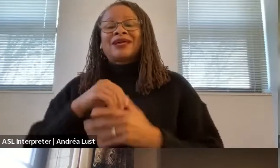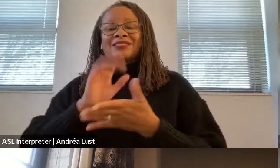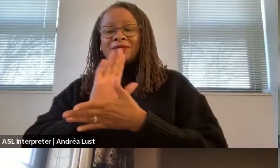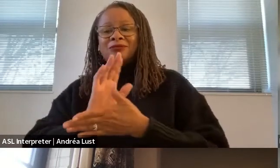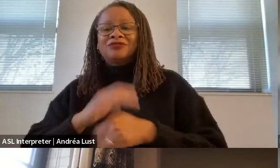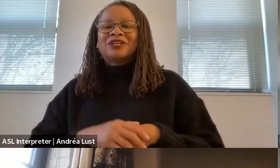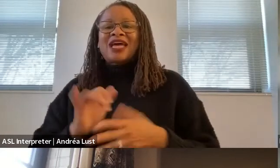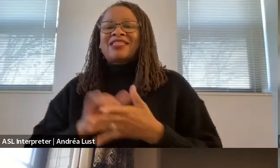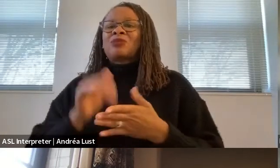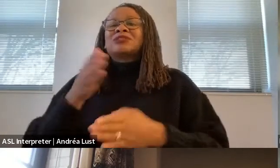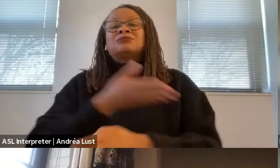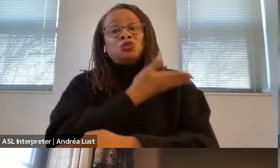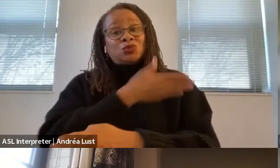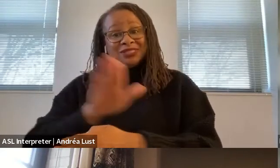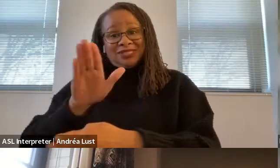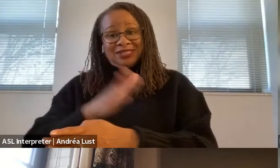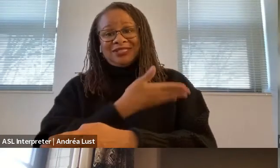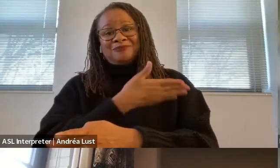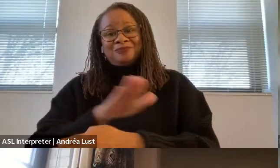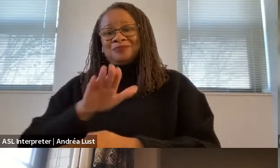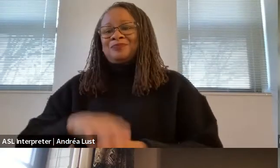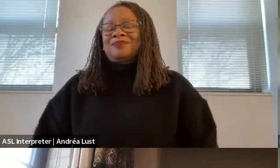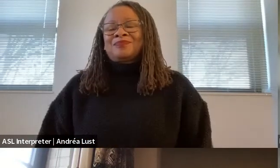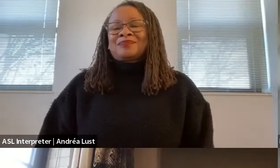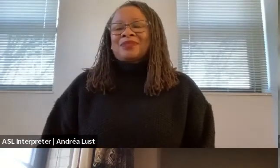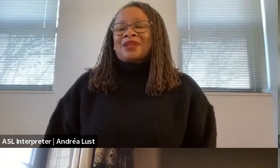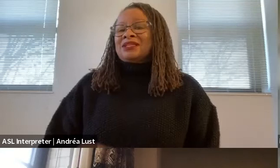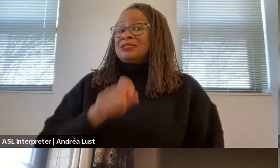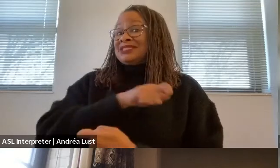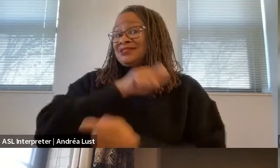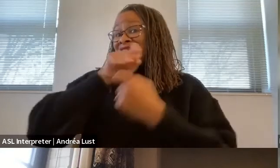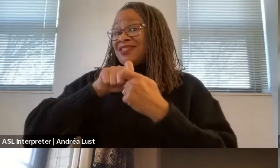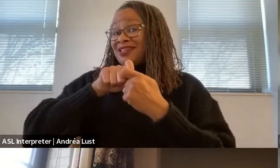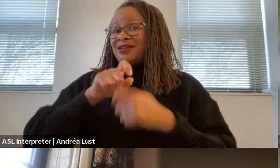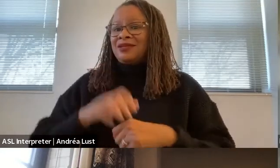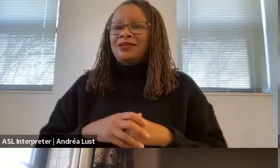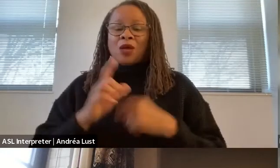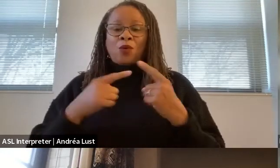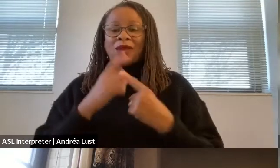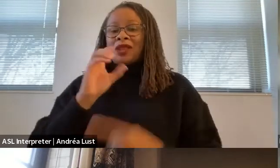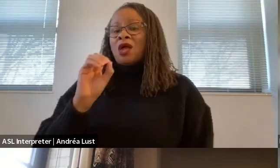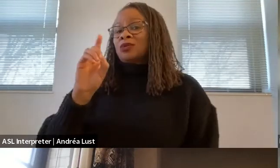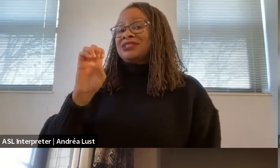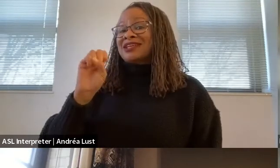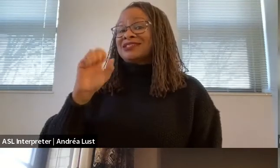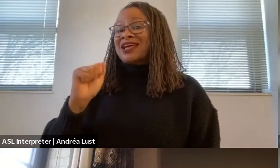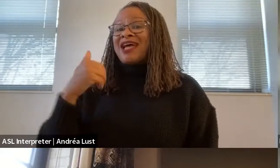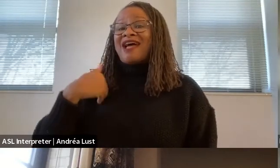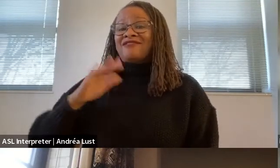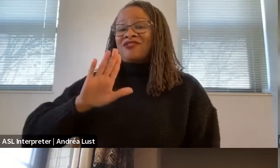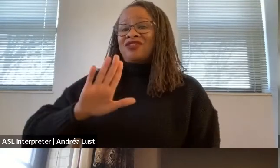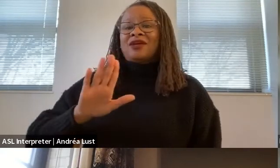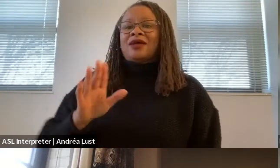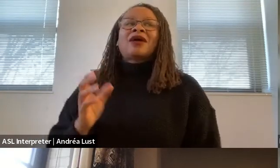was the music. Oh, yeah. And particularly, you know, when Odessa is having her, I'm calling it